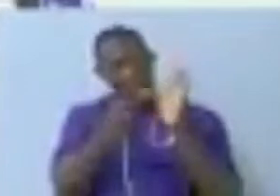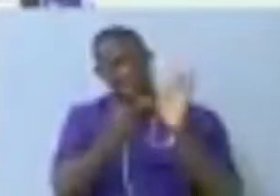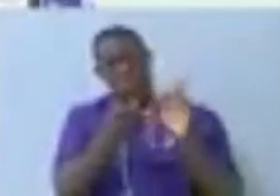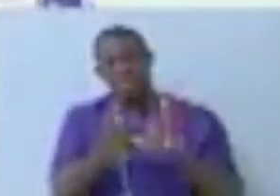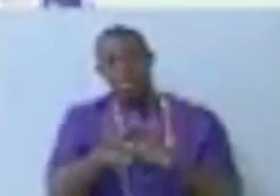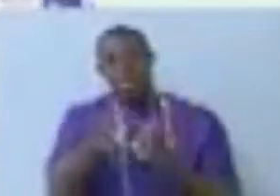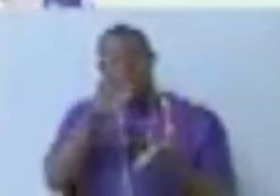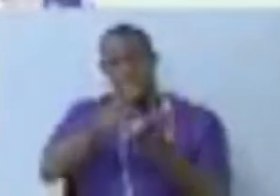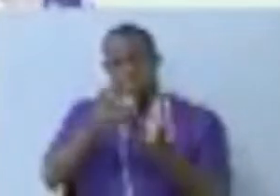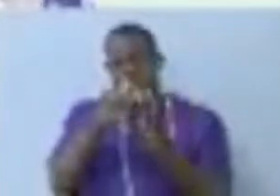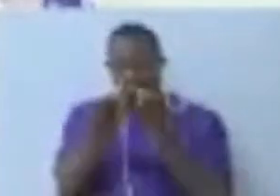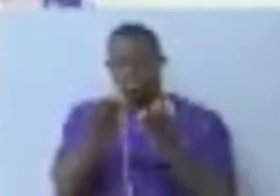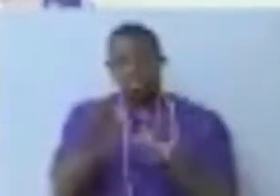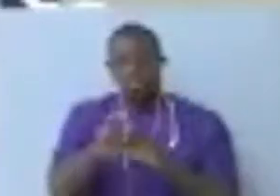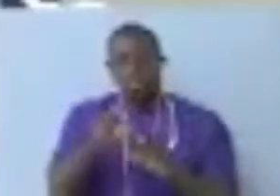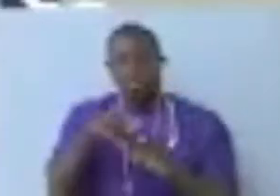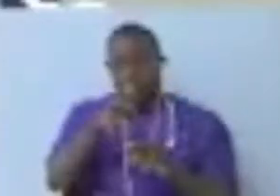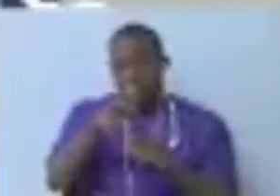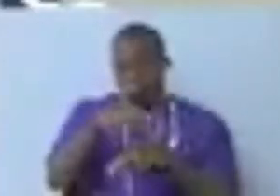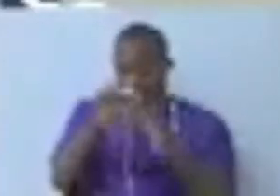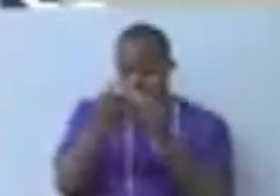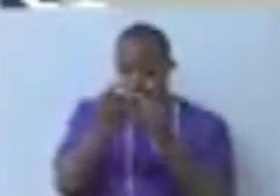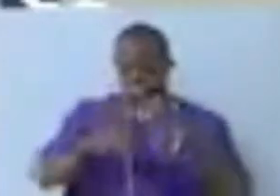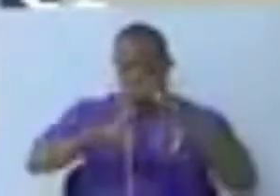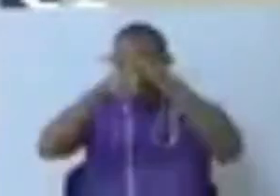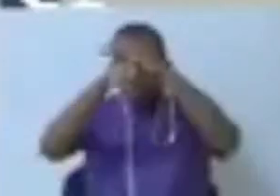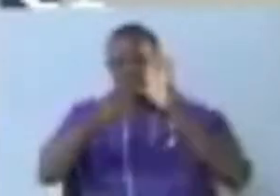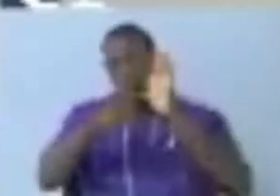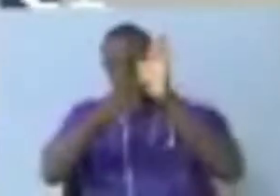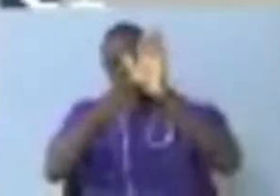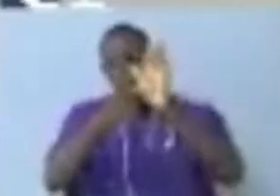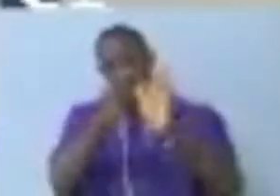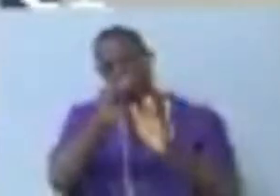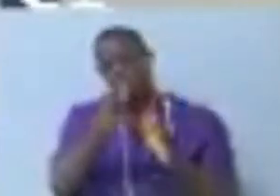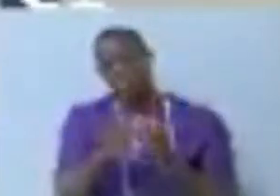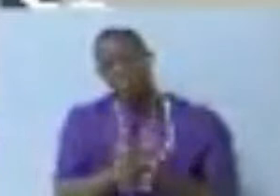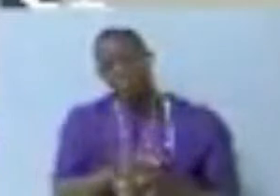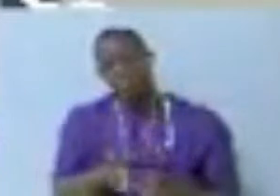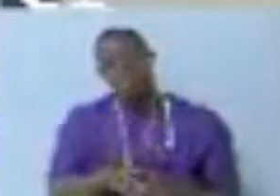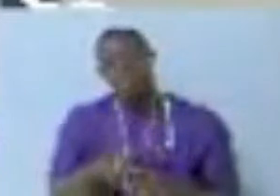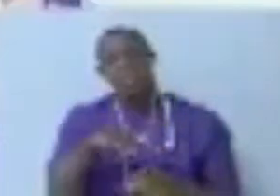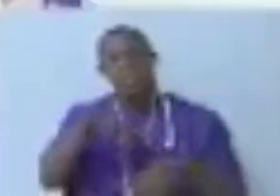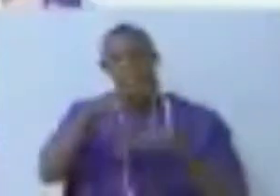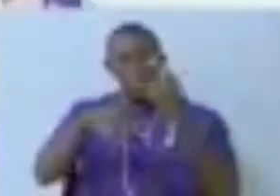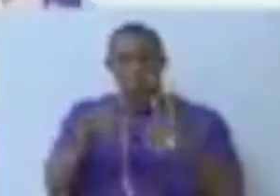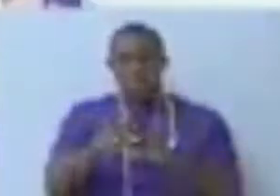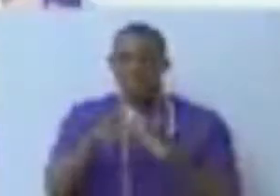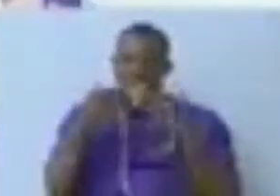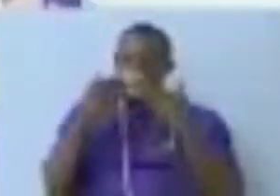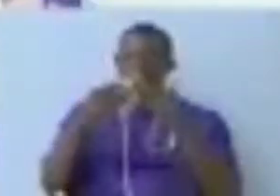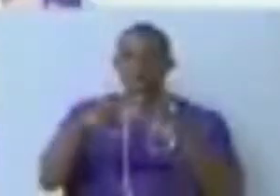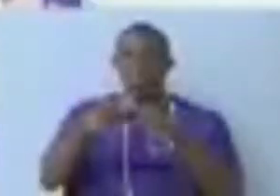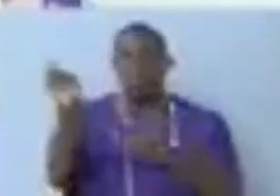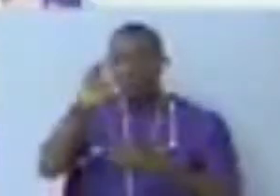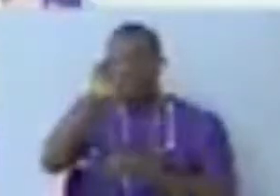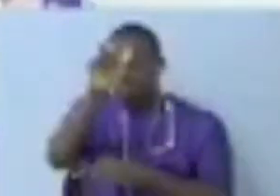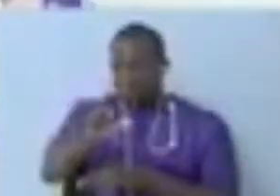that your alibi? I didn't know that I had done to him.